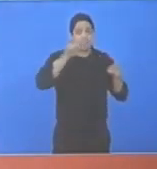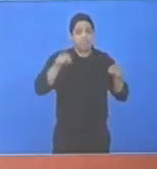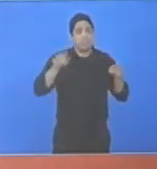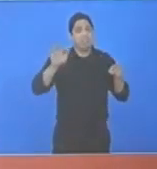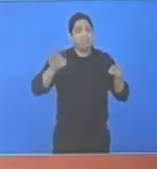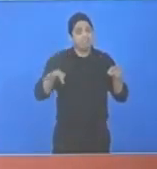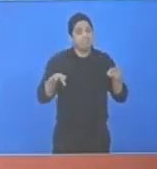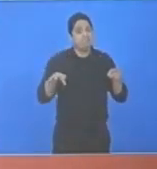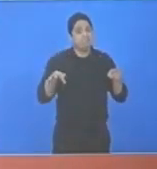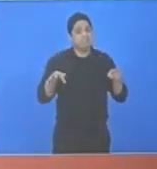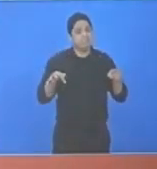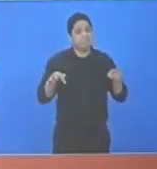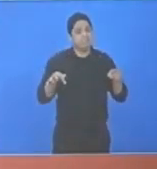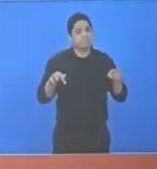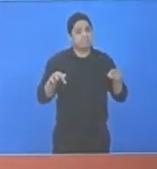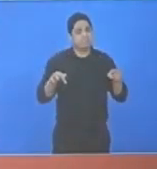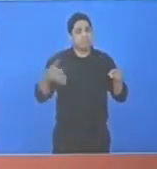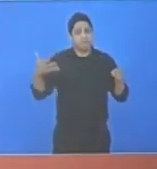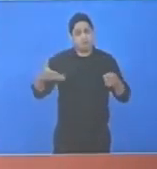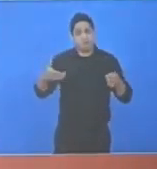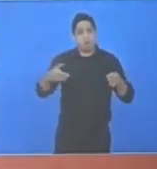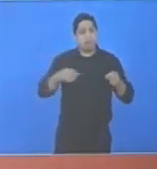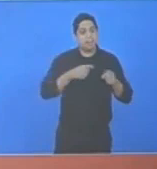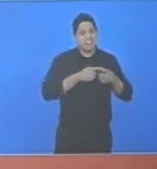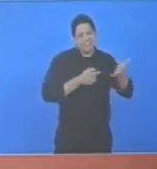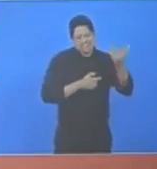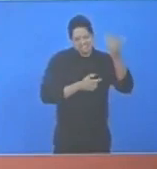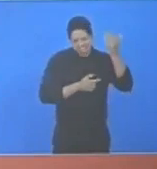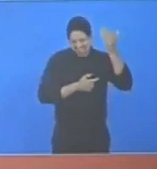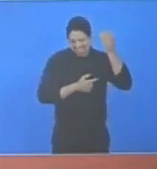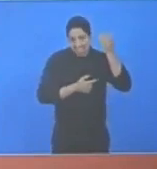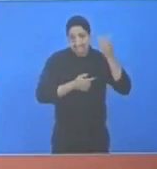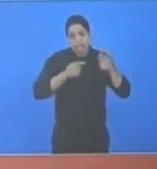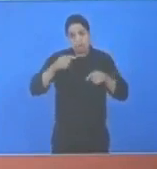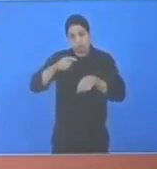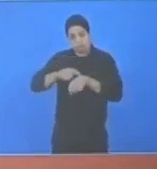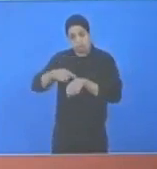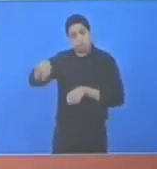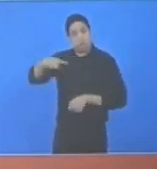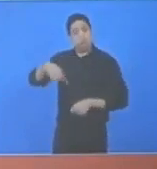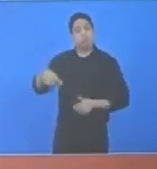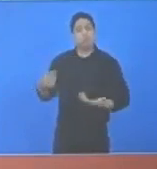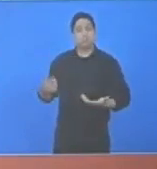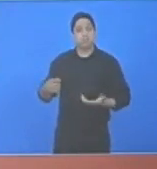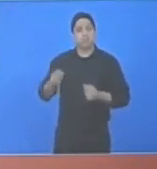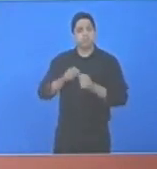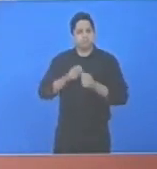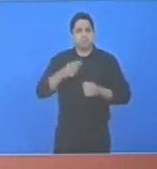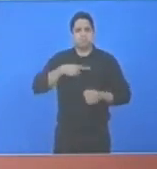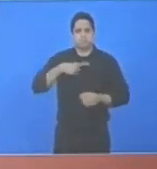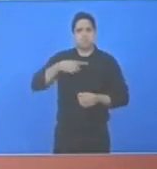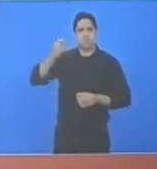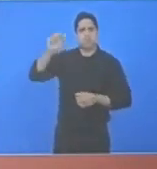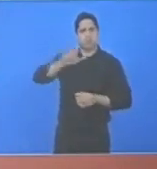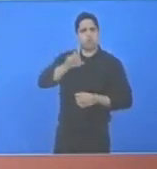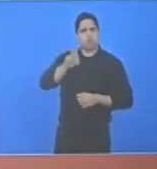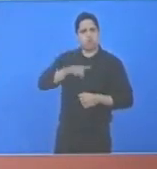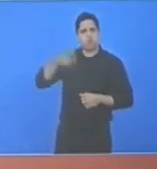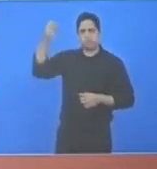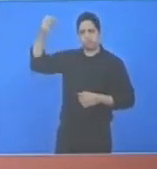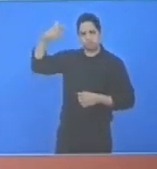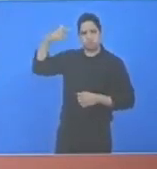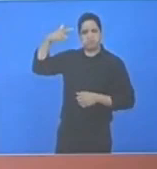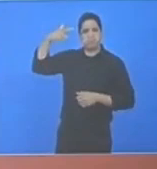time that was determined, which is the, our time, to illuminate, but as a sign